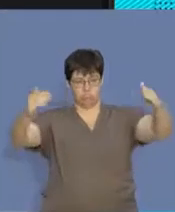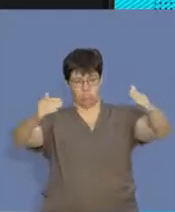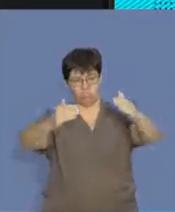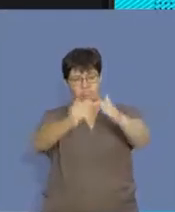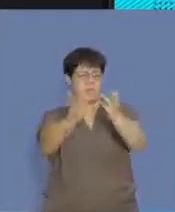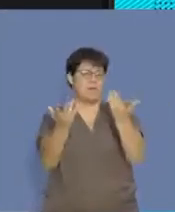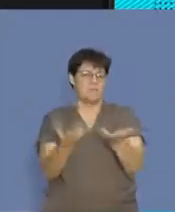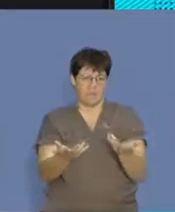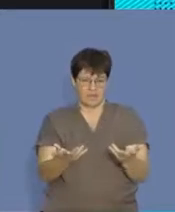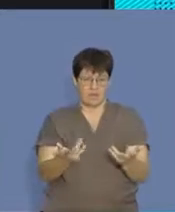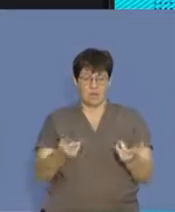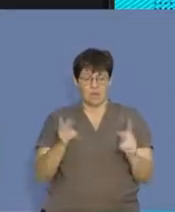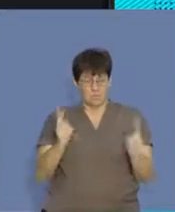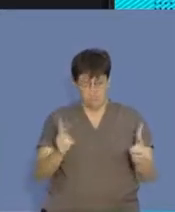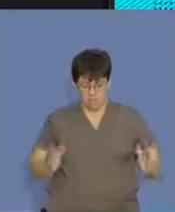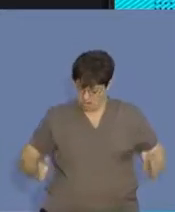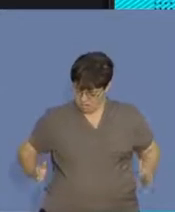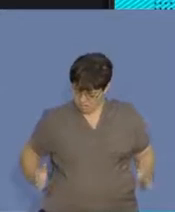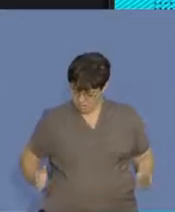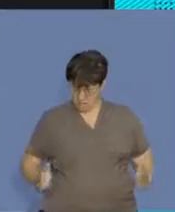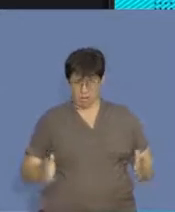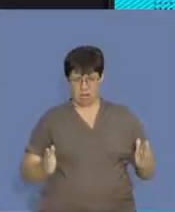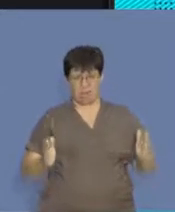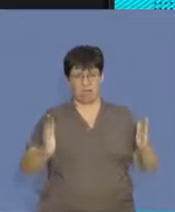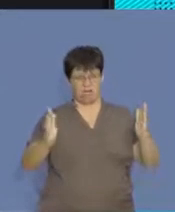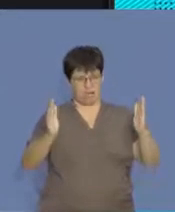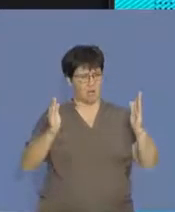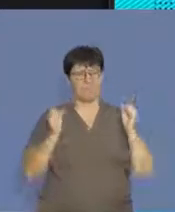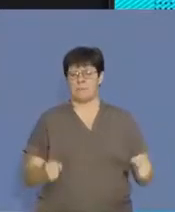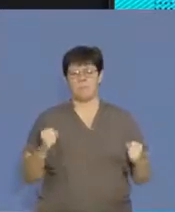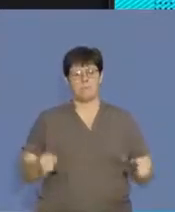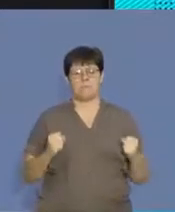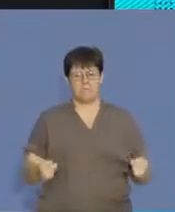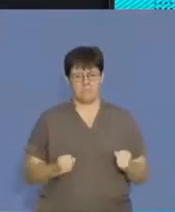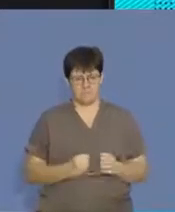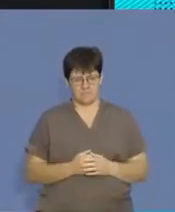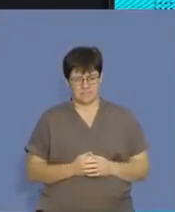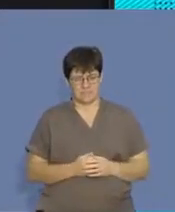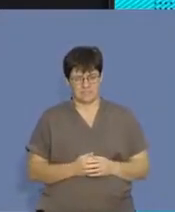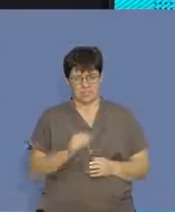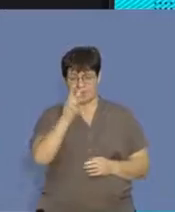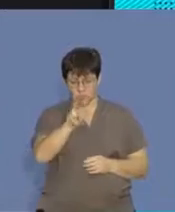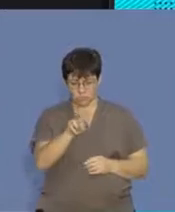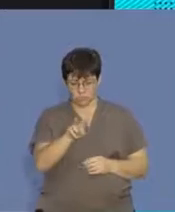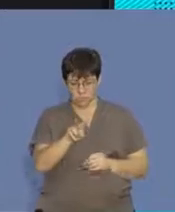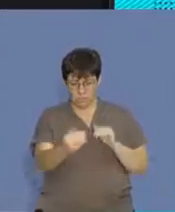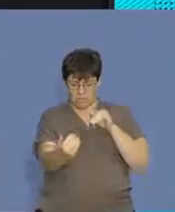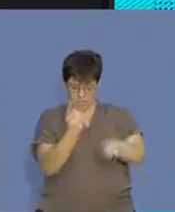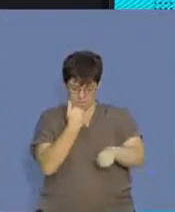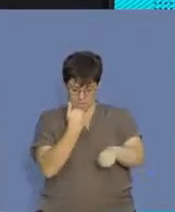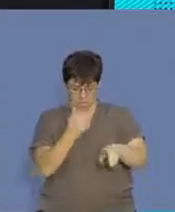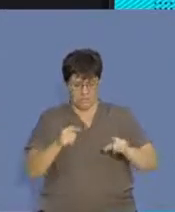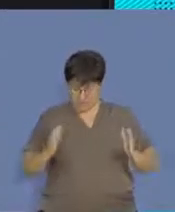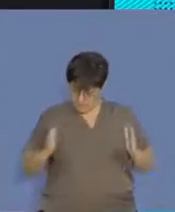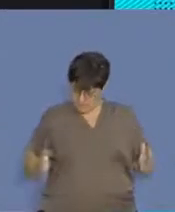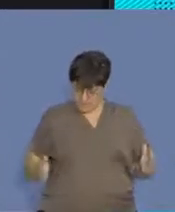an intersection, or it's going to be now one lane instead of two lanes. But if it is still on a two-lane